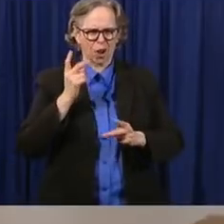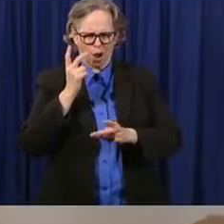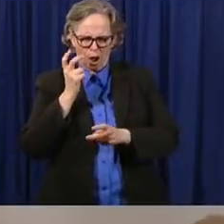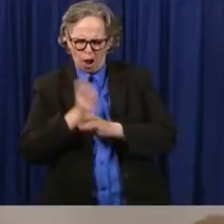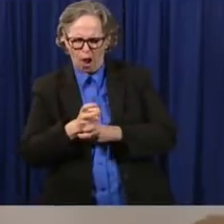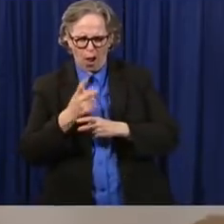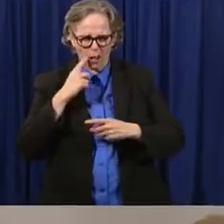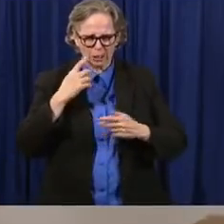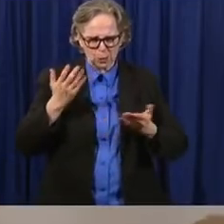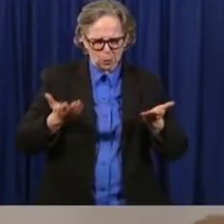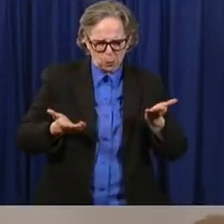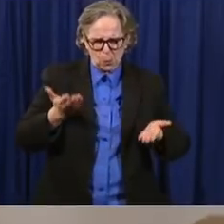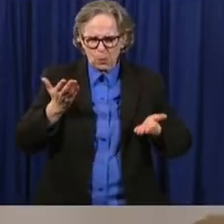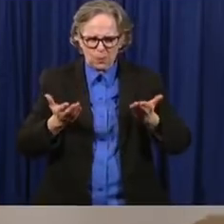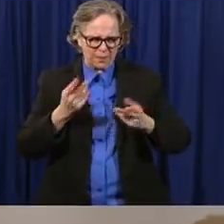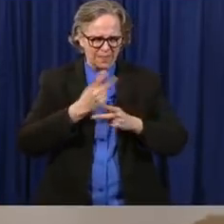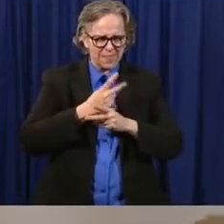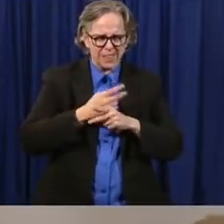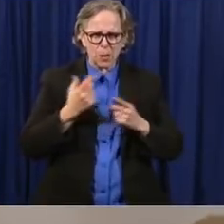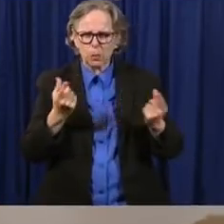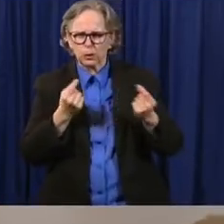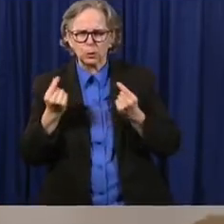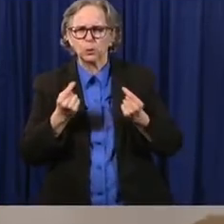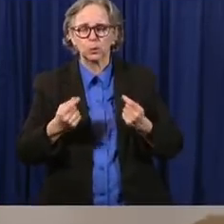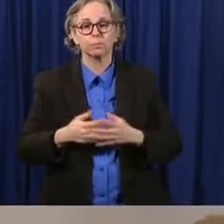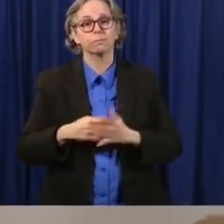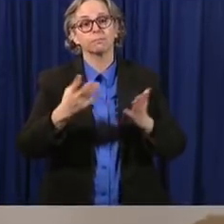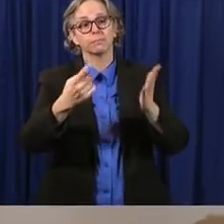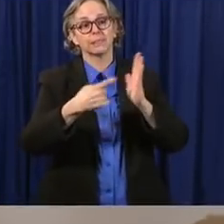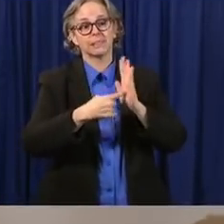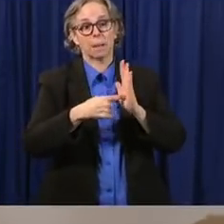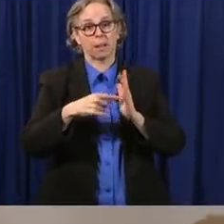What we did with the FDA, for example, in regard to